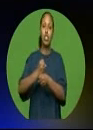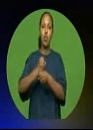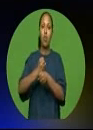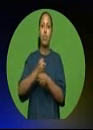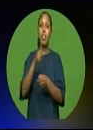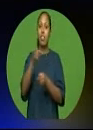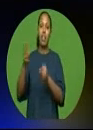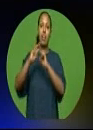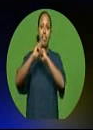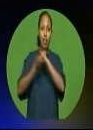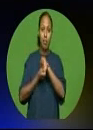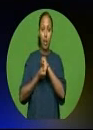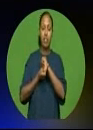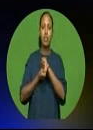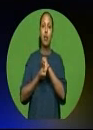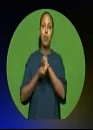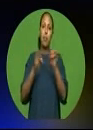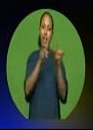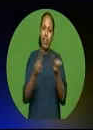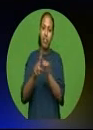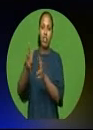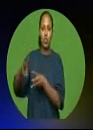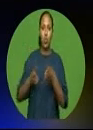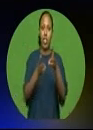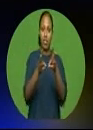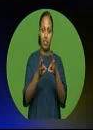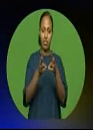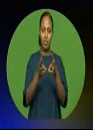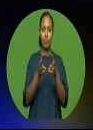their enterprises by different ways.